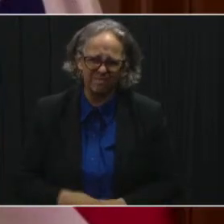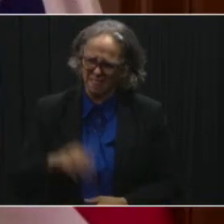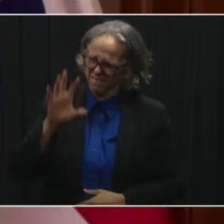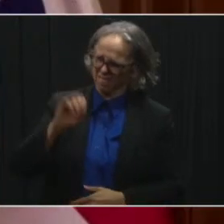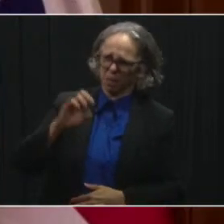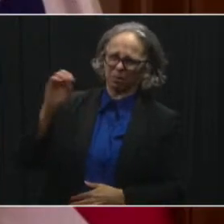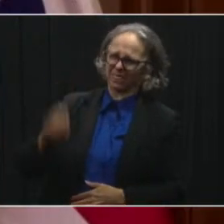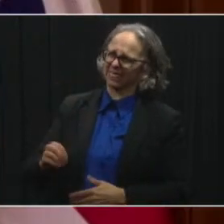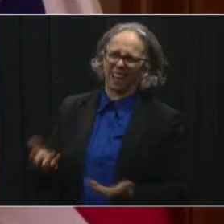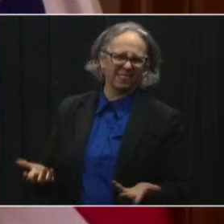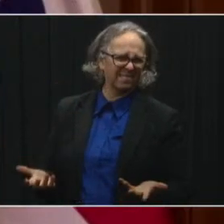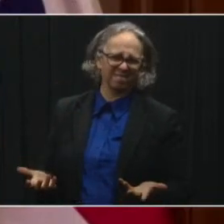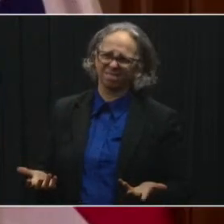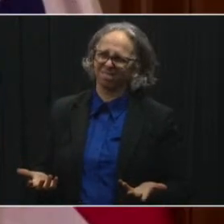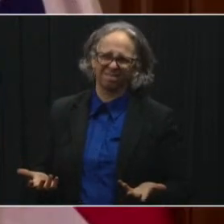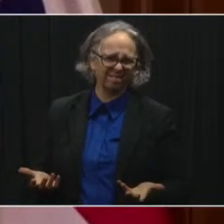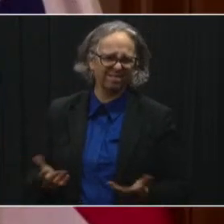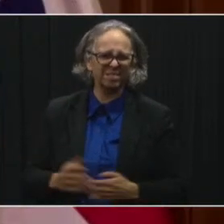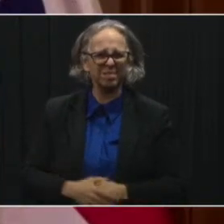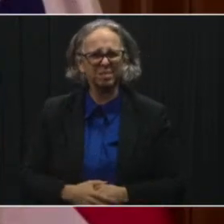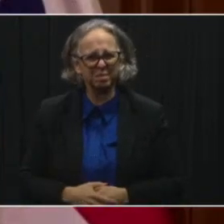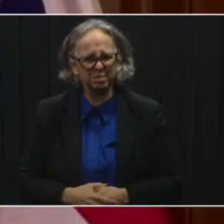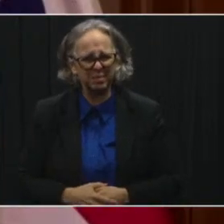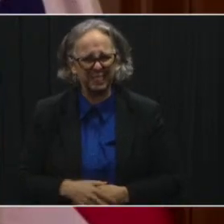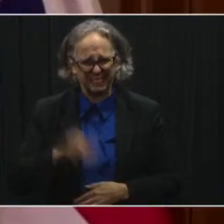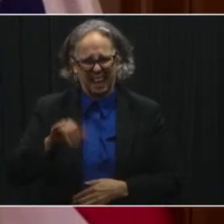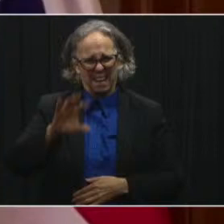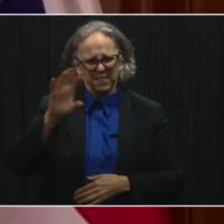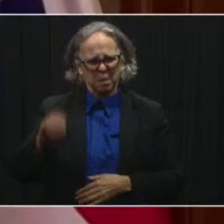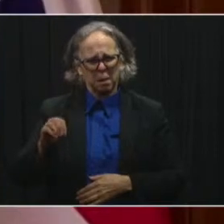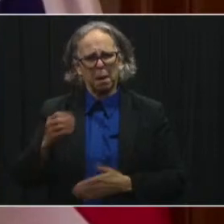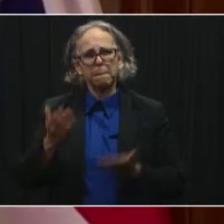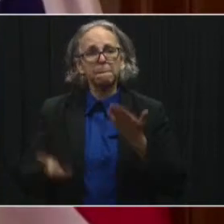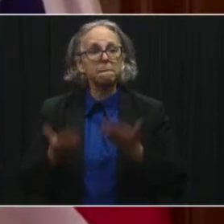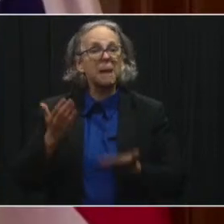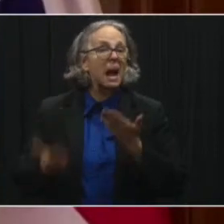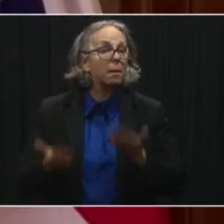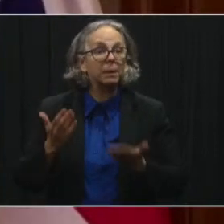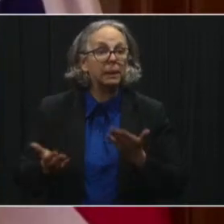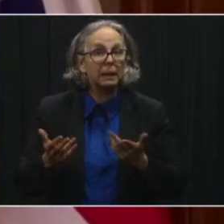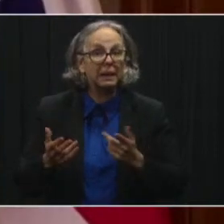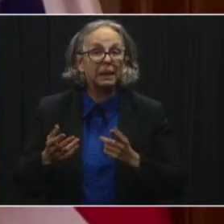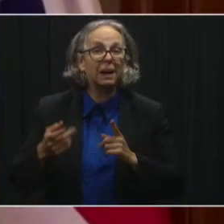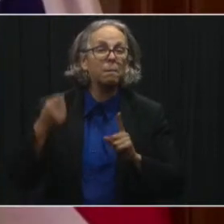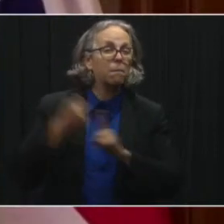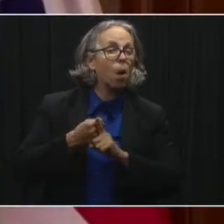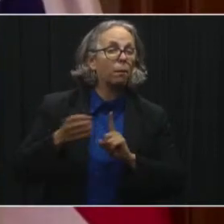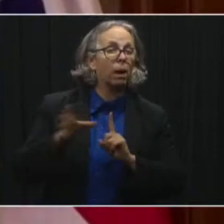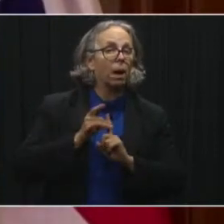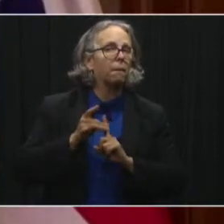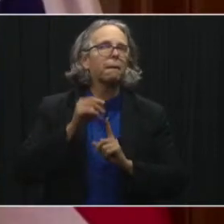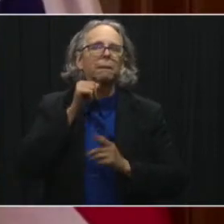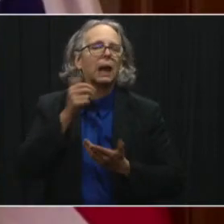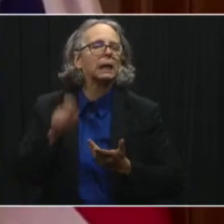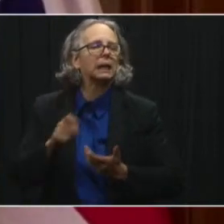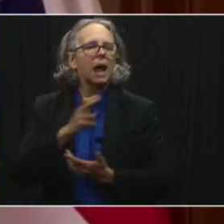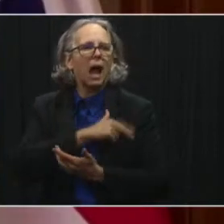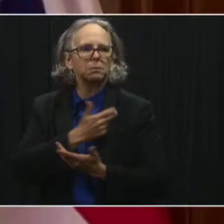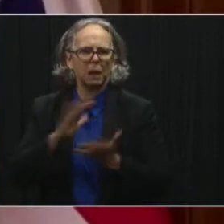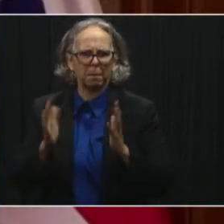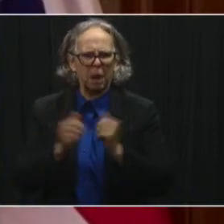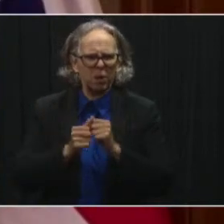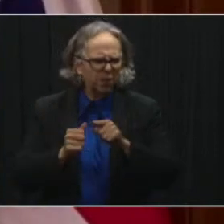all likelihood, are not going to end up in the hospital. But you've got the rest of the other 50% who are not covered at all,